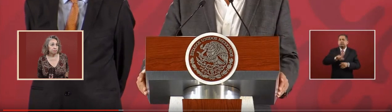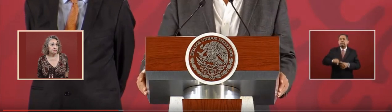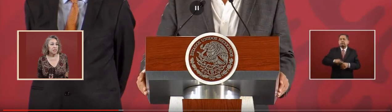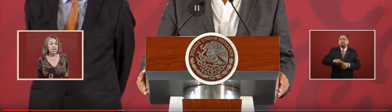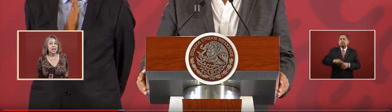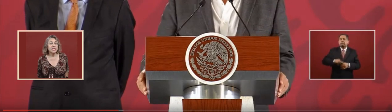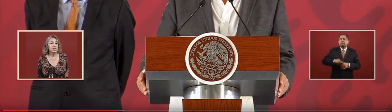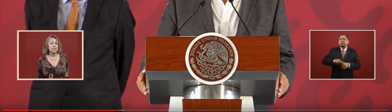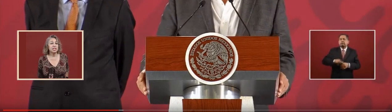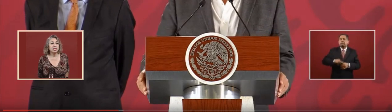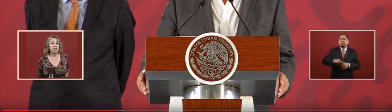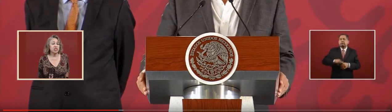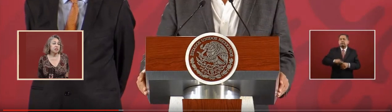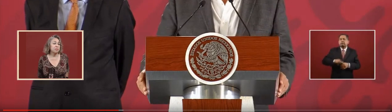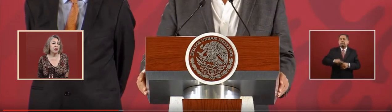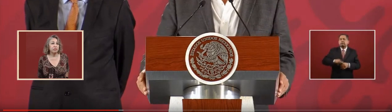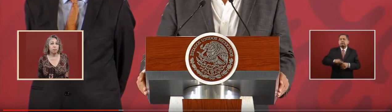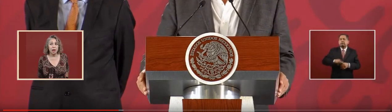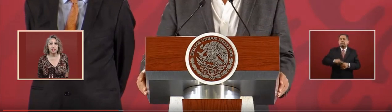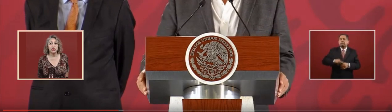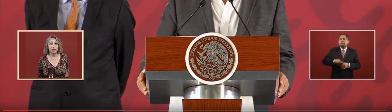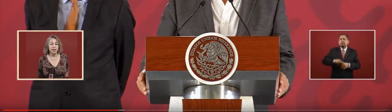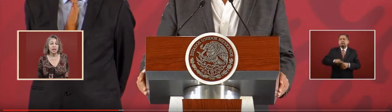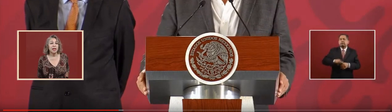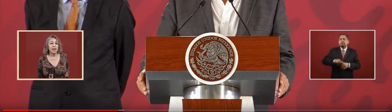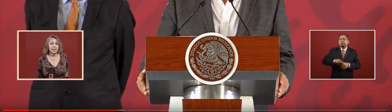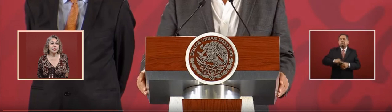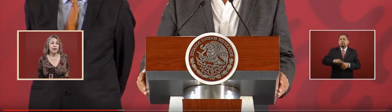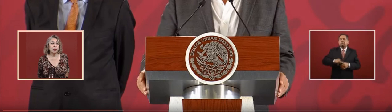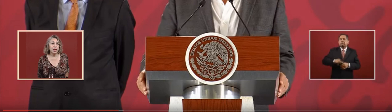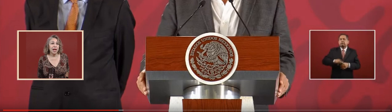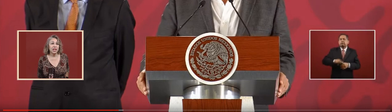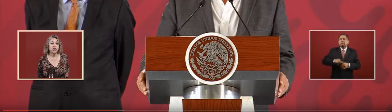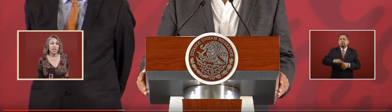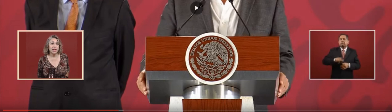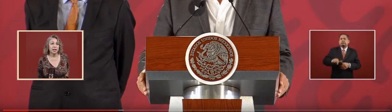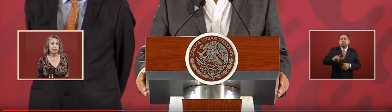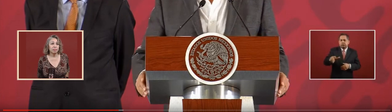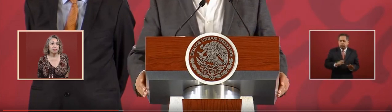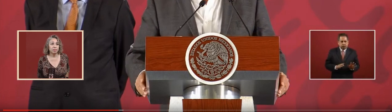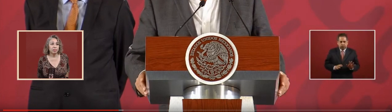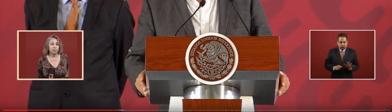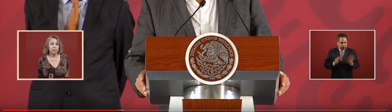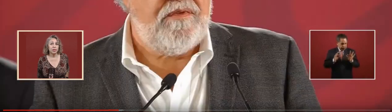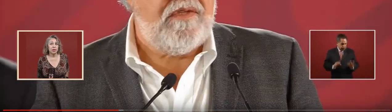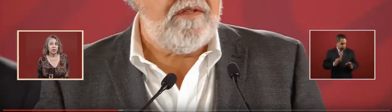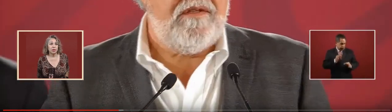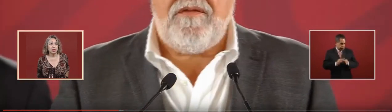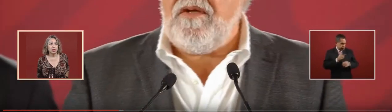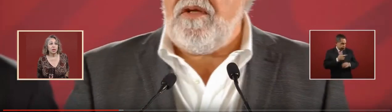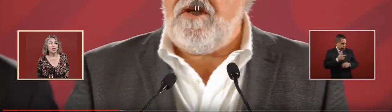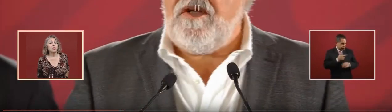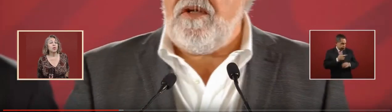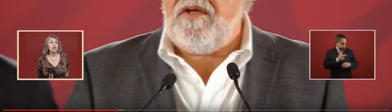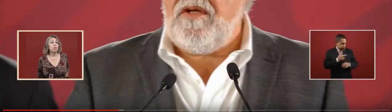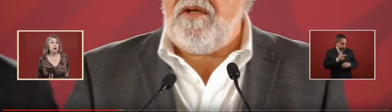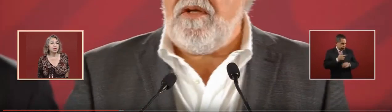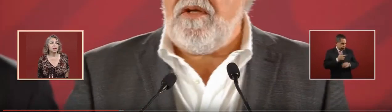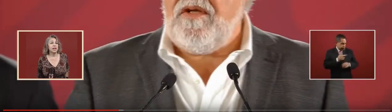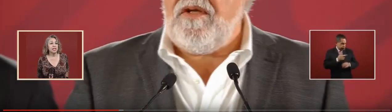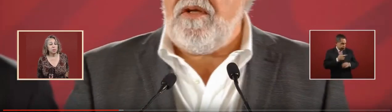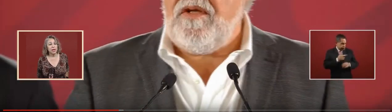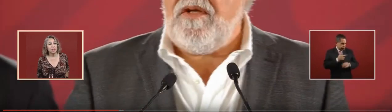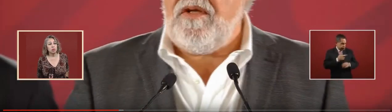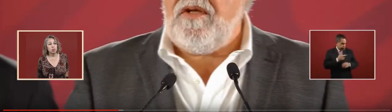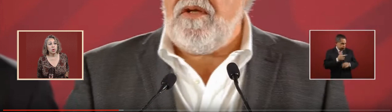haya de... He says it's not just a matter of posturing, it's that we actually... Realmente resultados importantes con la... We want